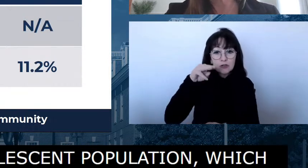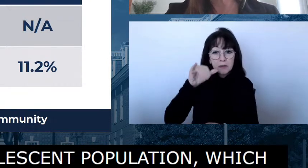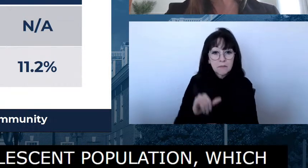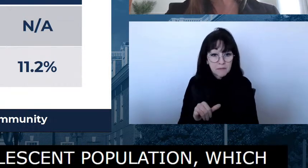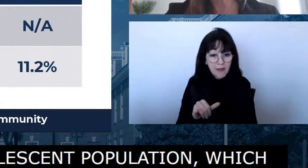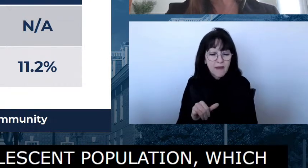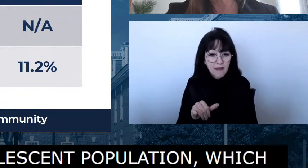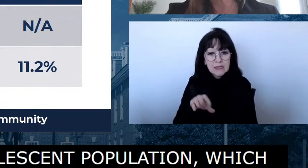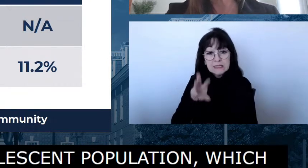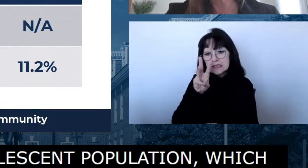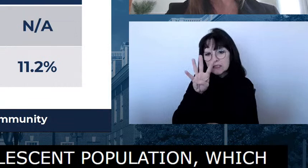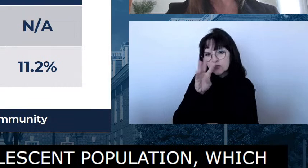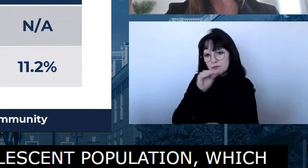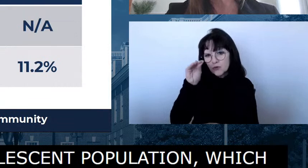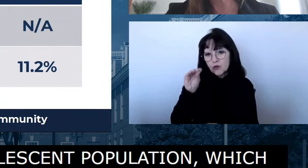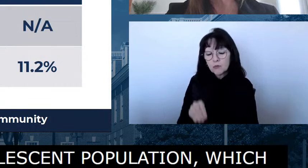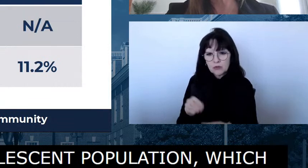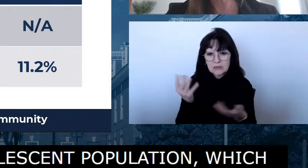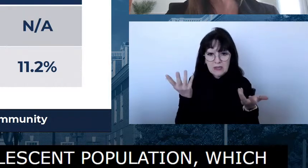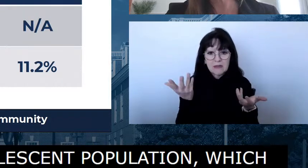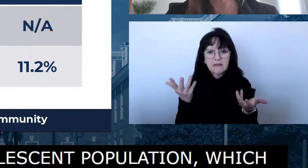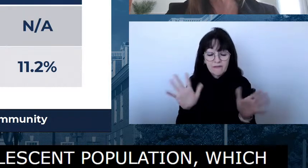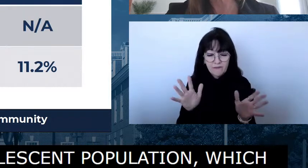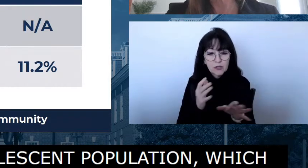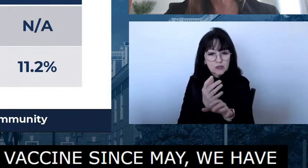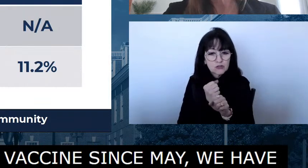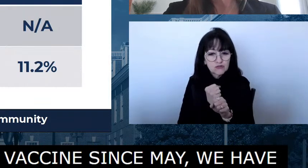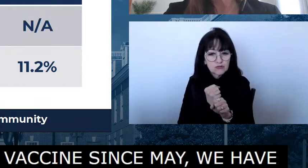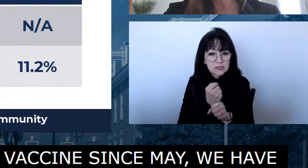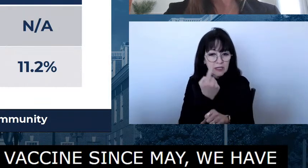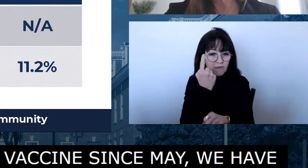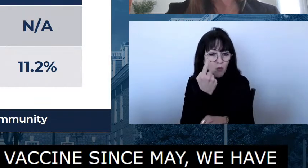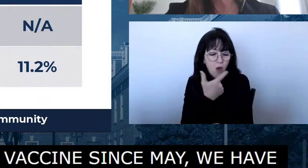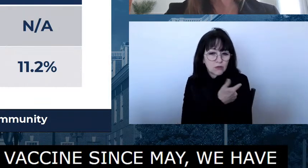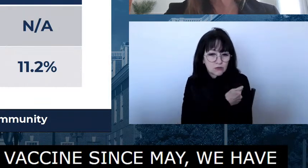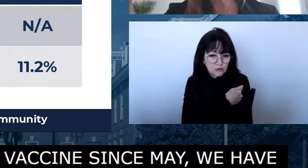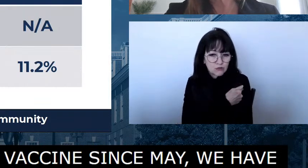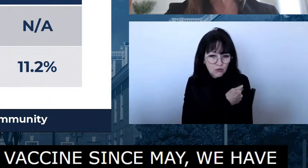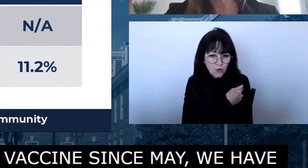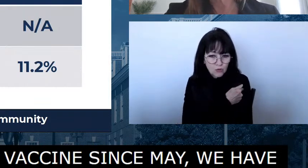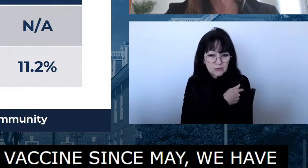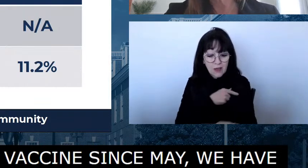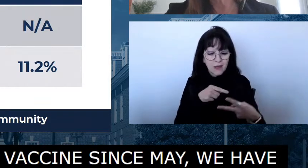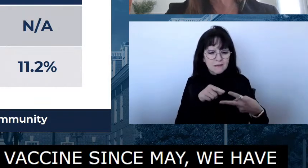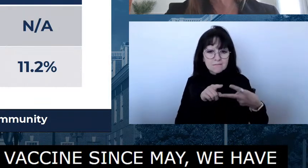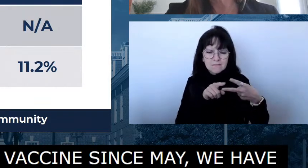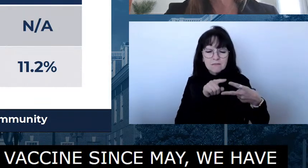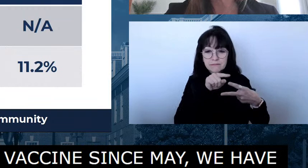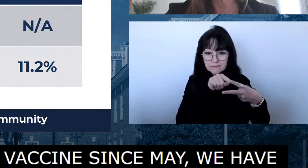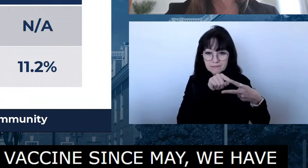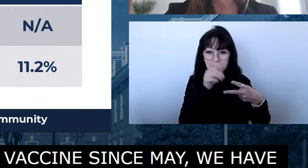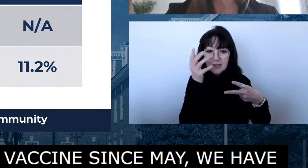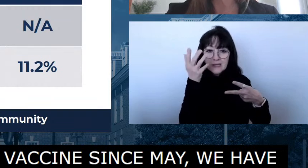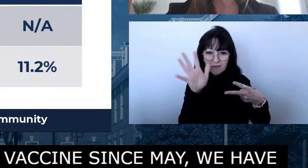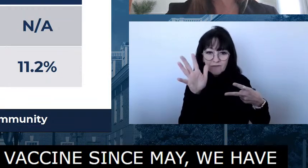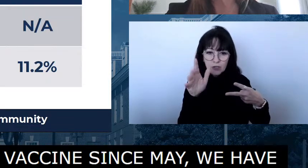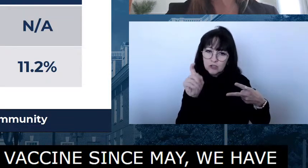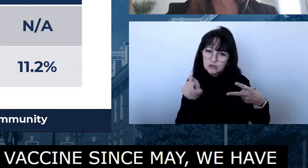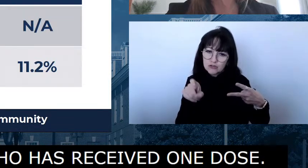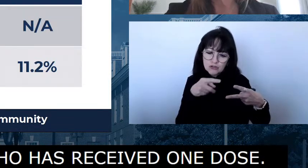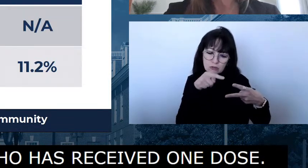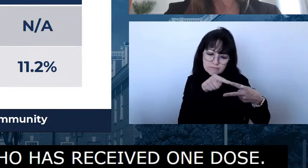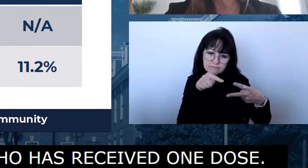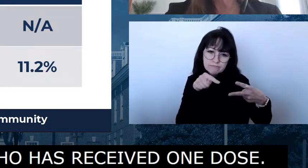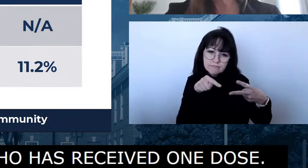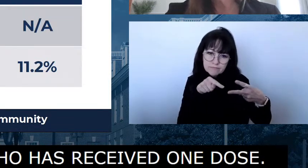of that population who has received one dose. But now that that's a population that can receive